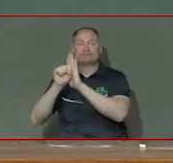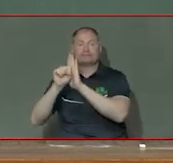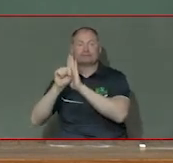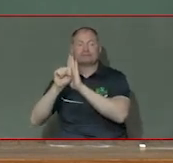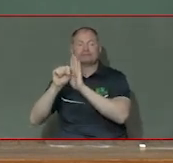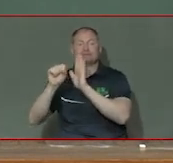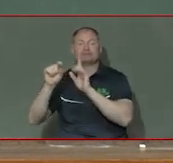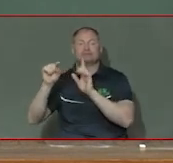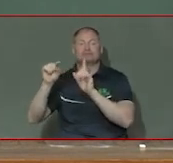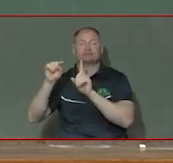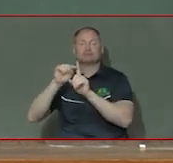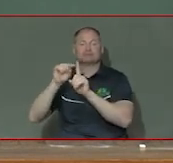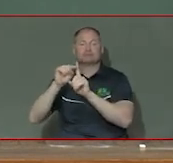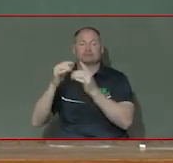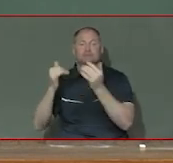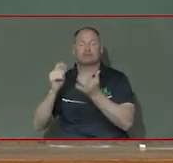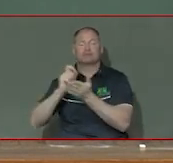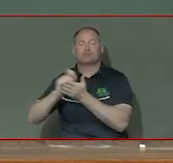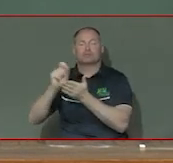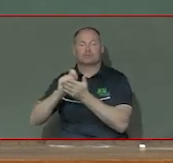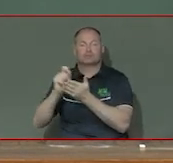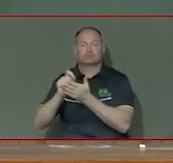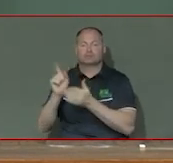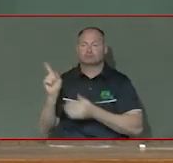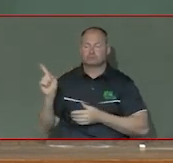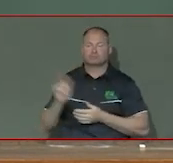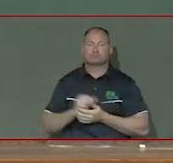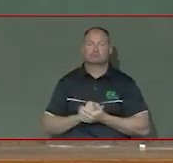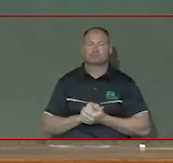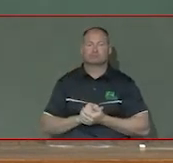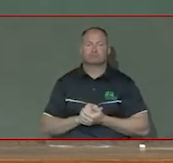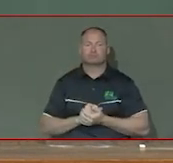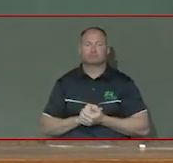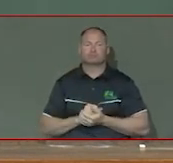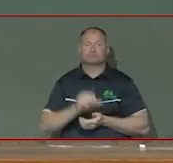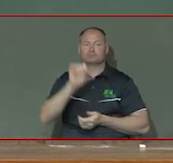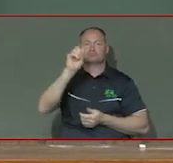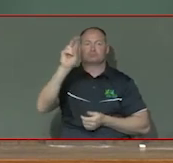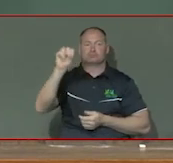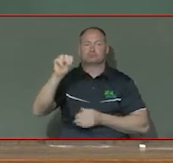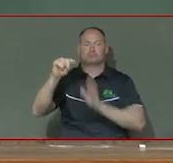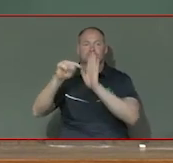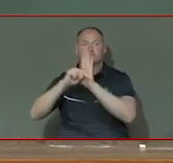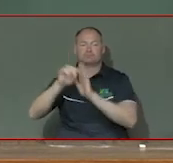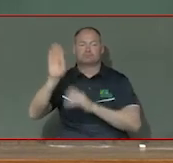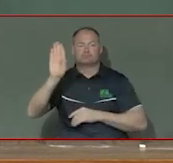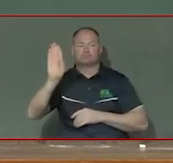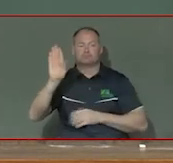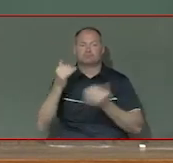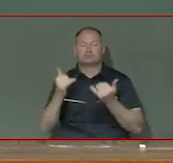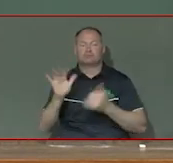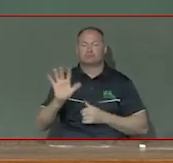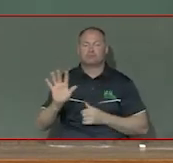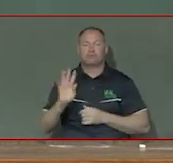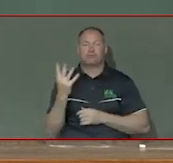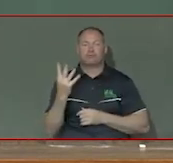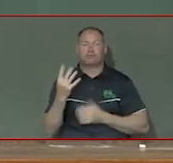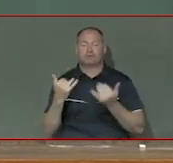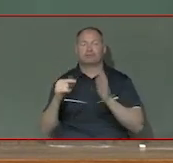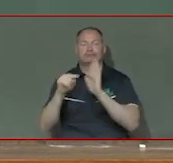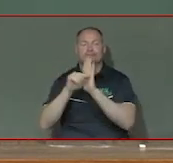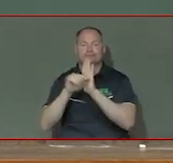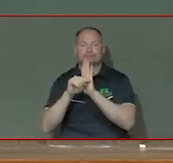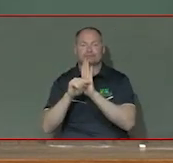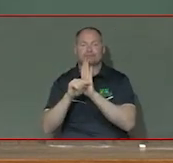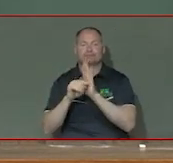change to the cos of A. And this one here, the sine of negative beta, fourth quadrant sine is negative, so